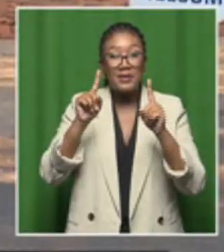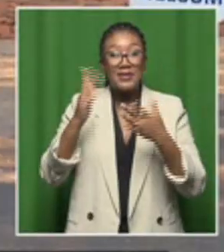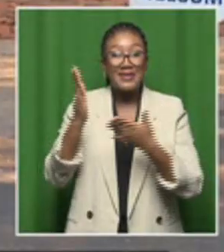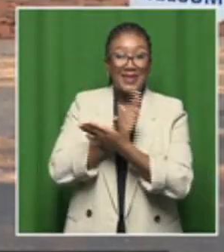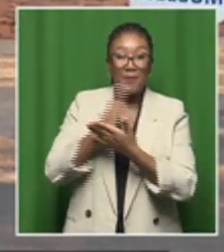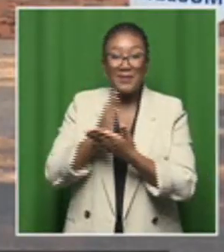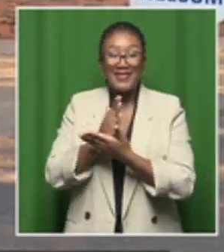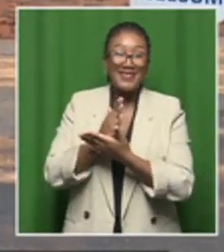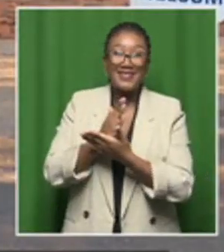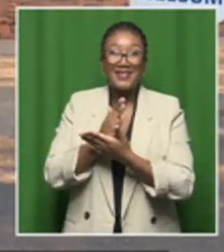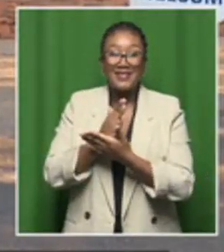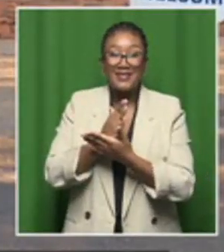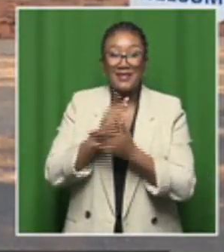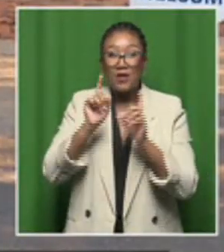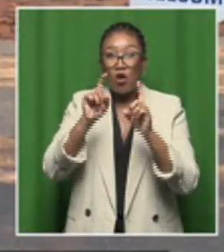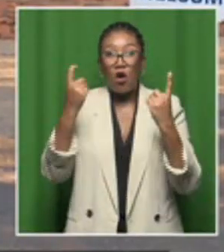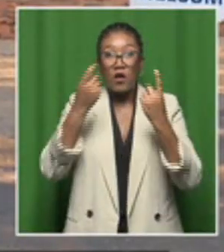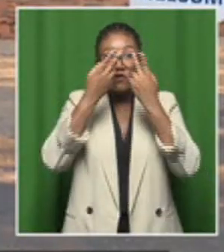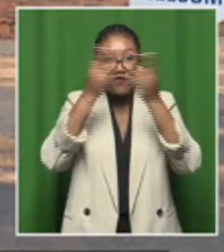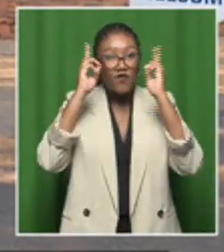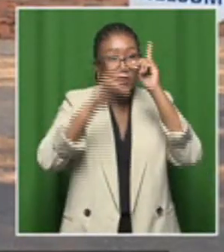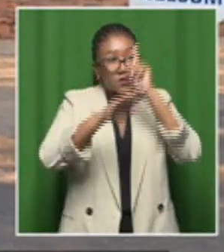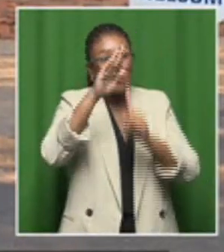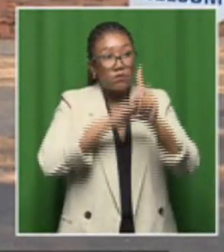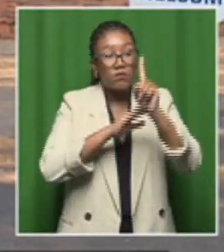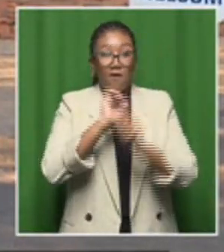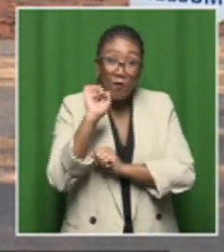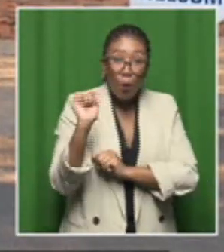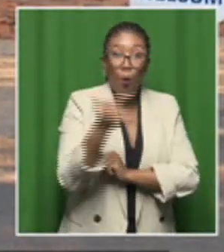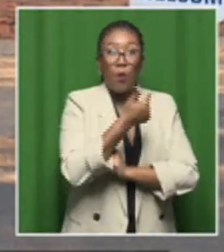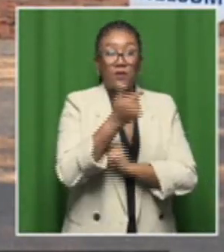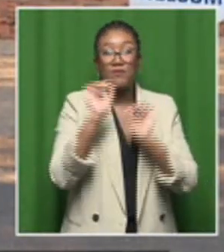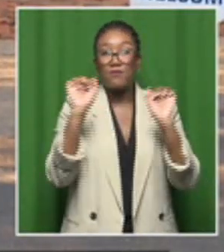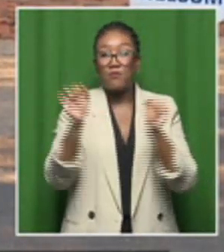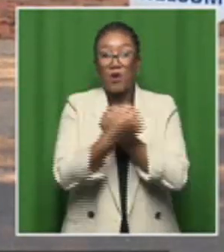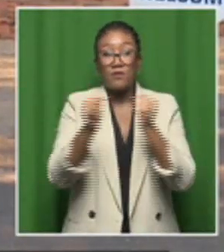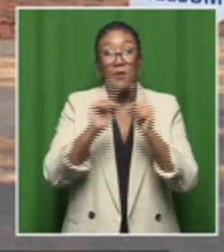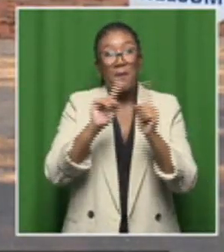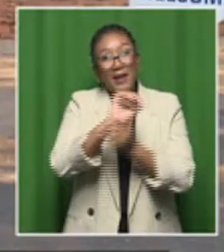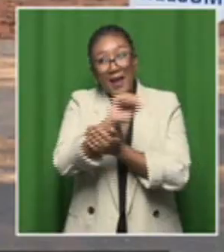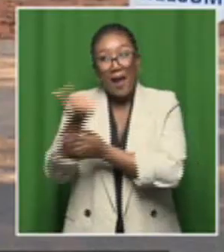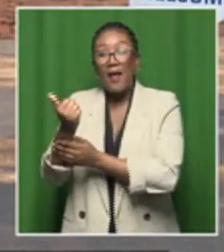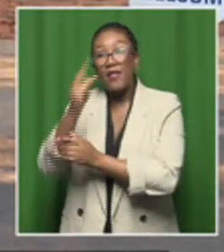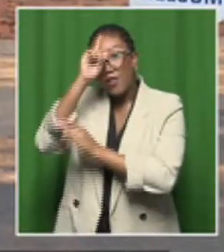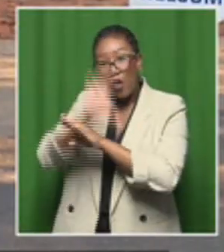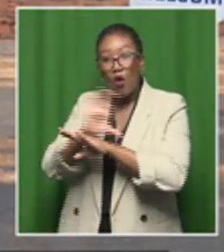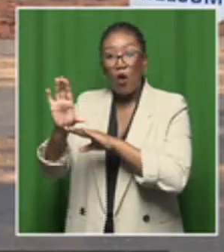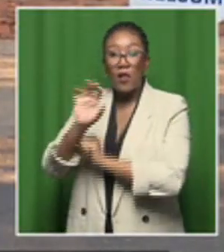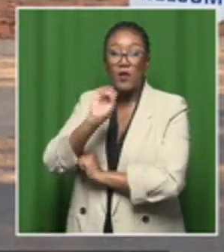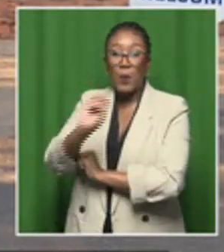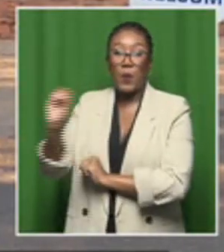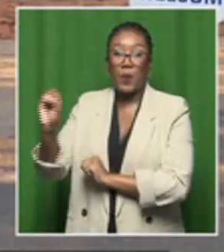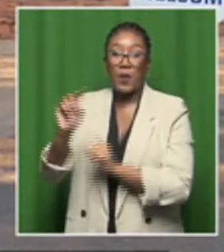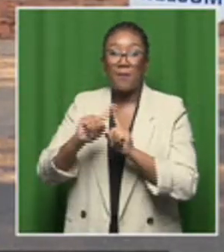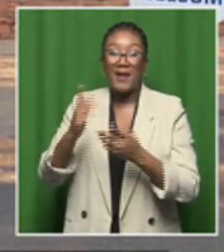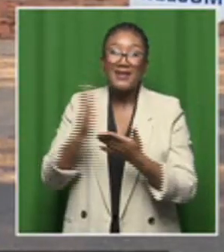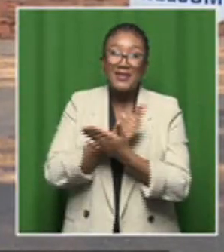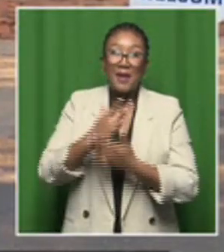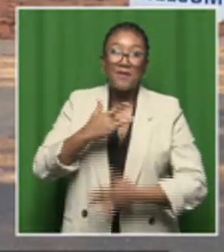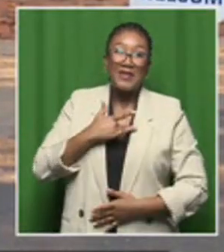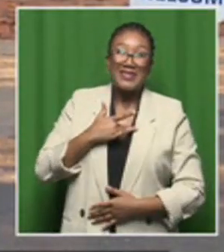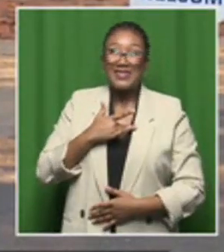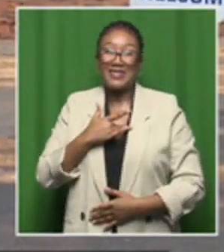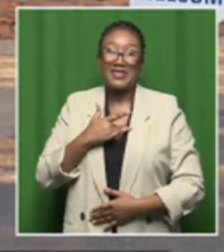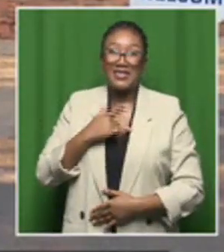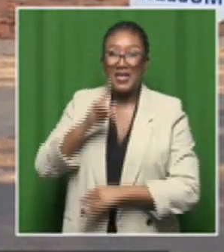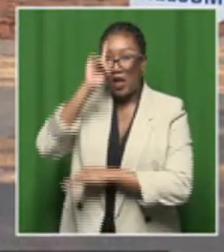that many of them will not get into these universities, and there are other options. But some students don't feel that way about them, and they